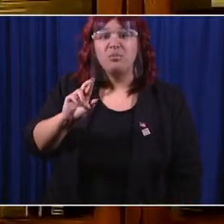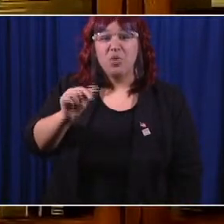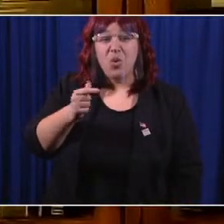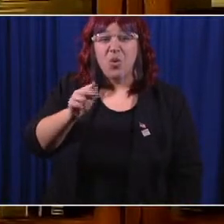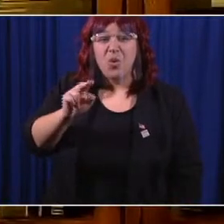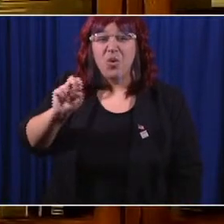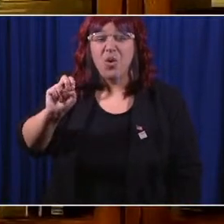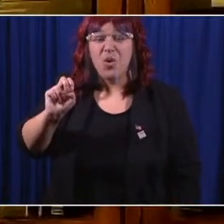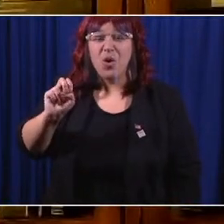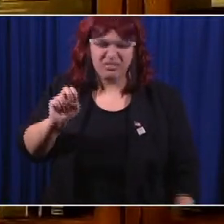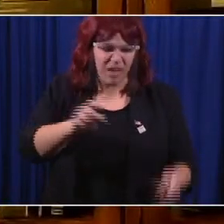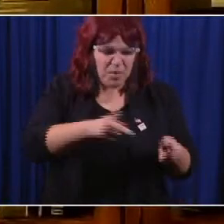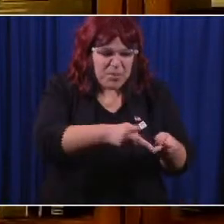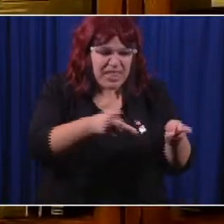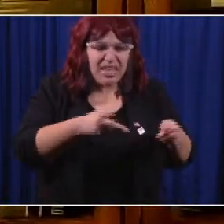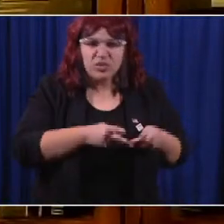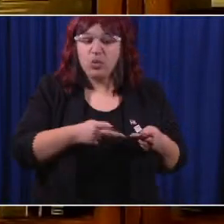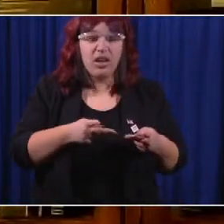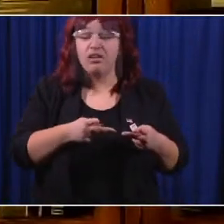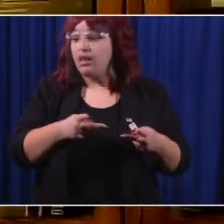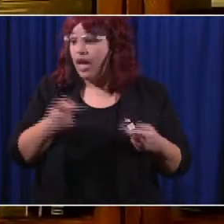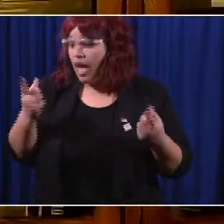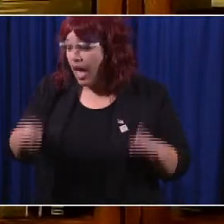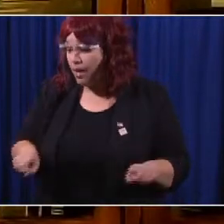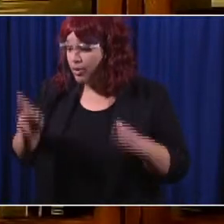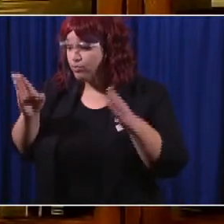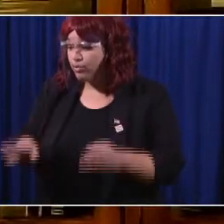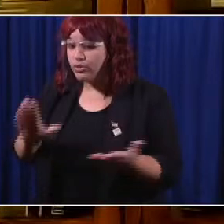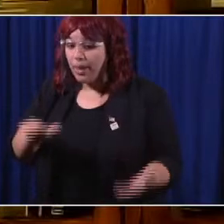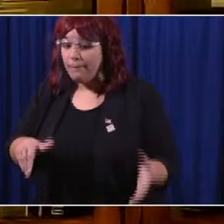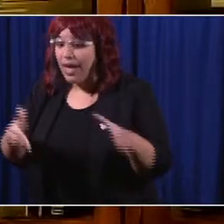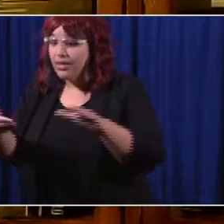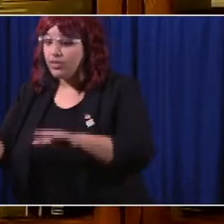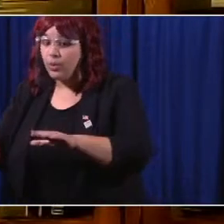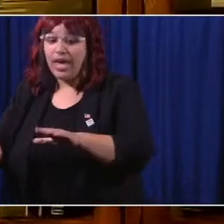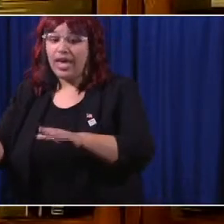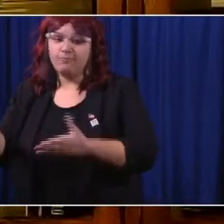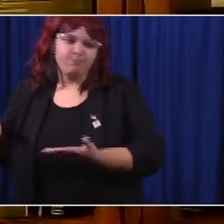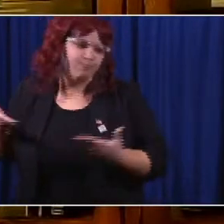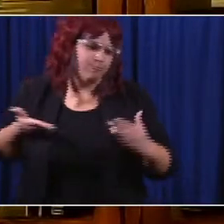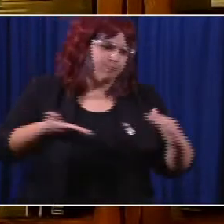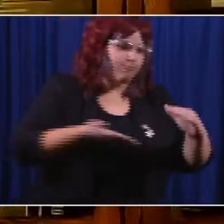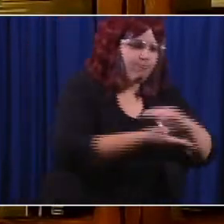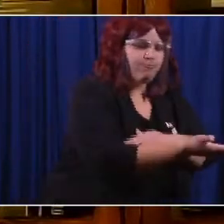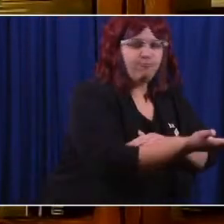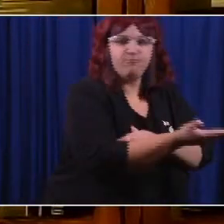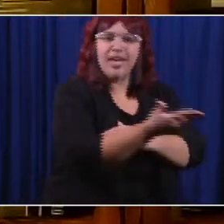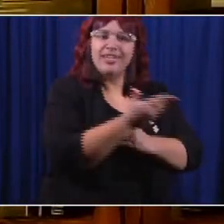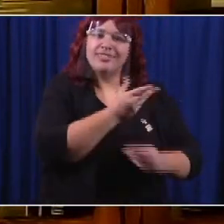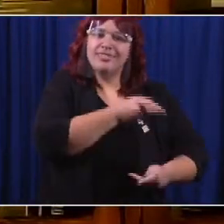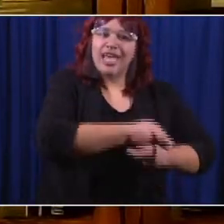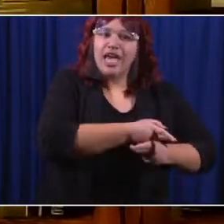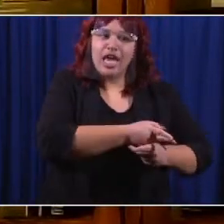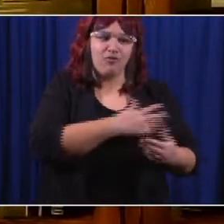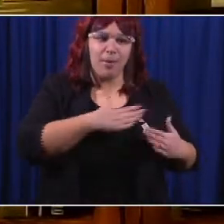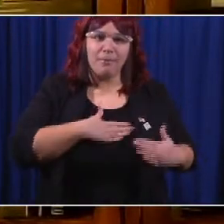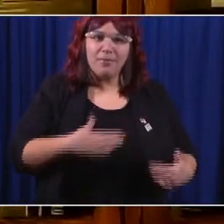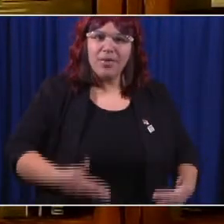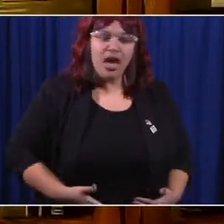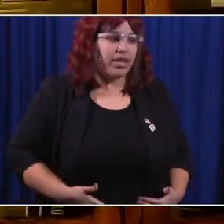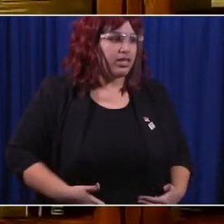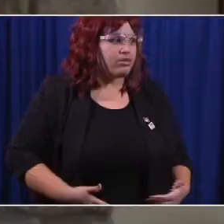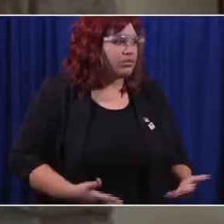it's becoming quite serious, and we appreciate the opportunity to highlight this again with the citizens of Ohio.